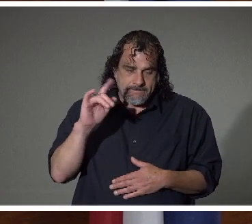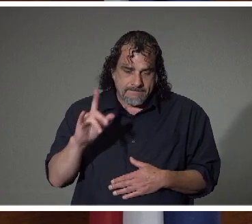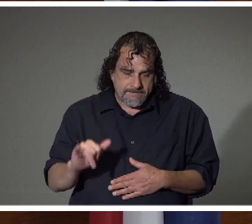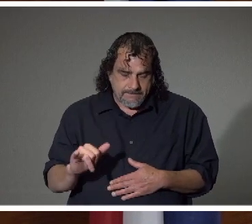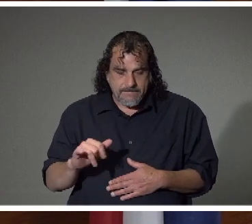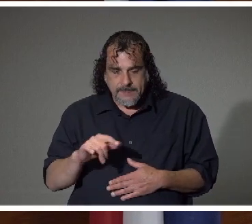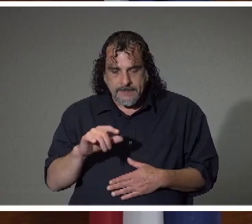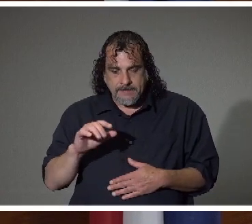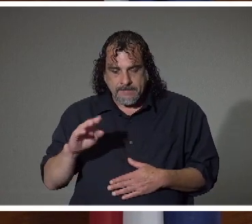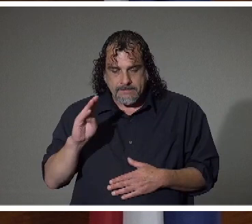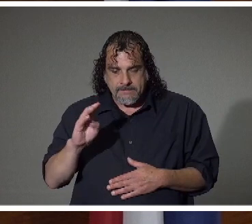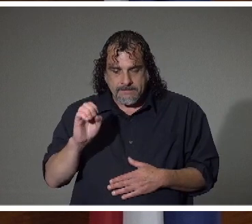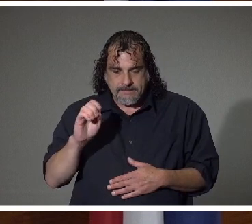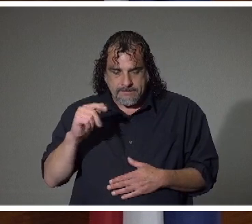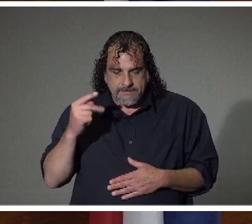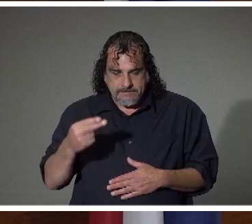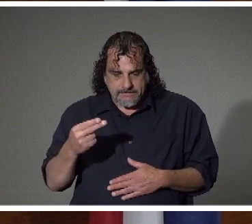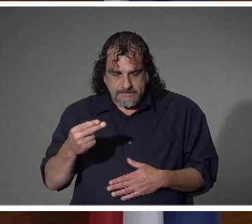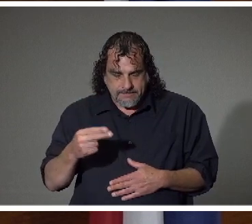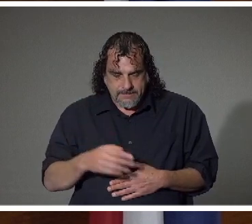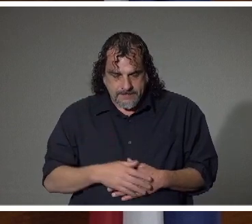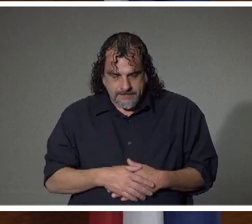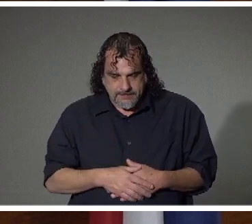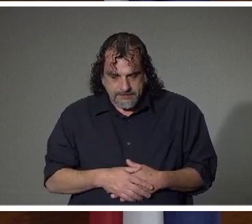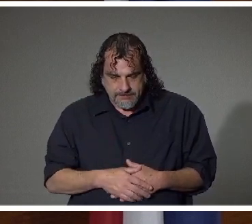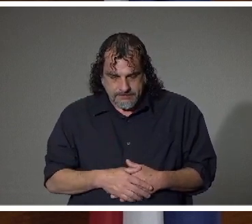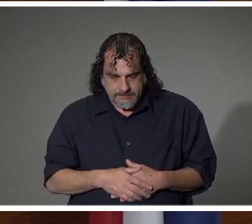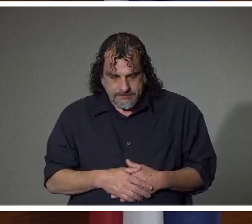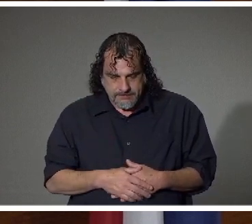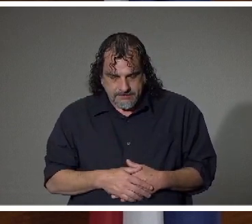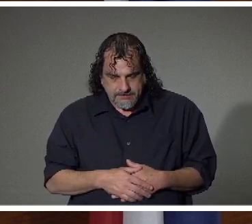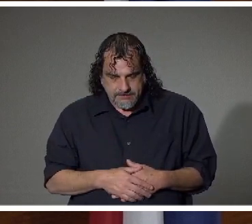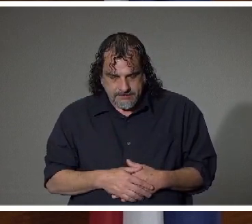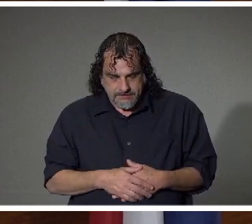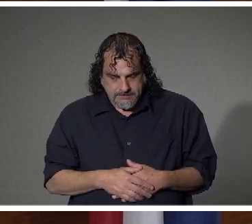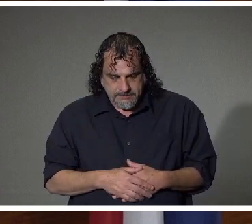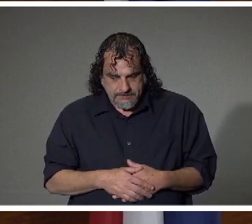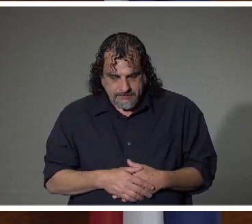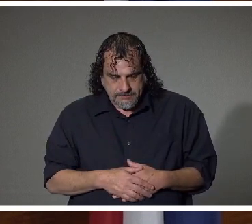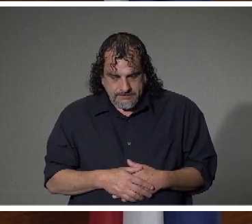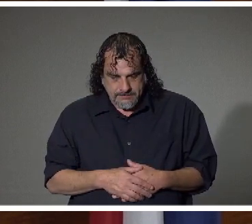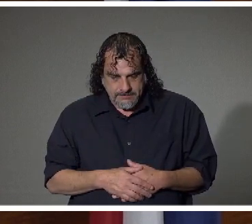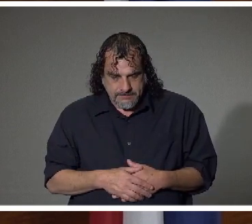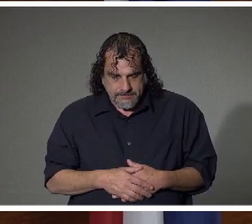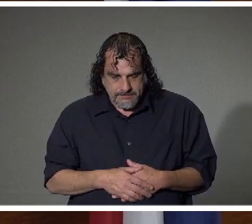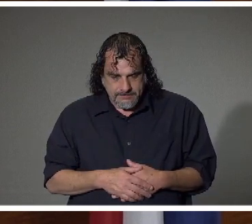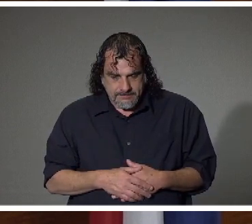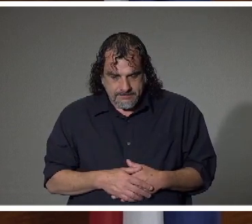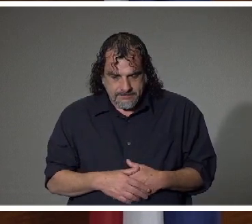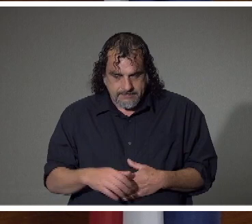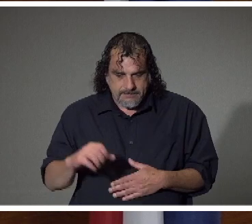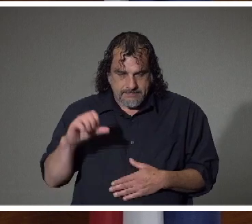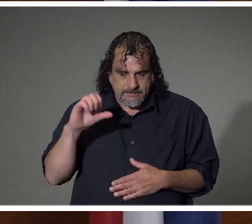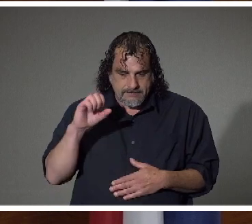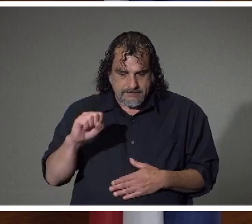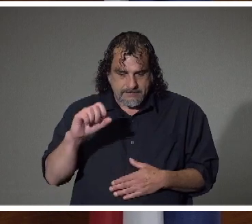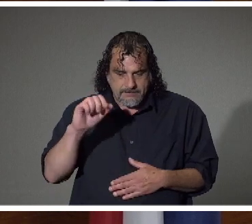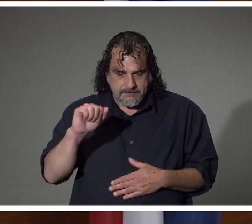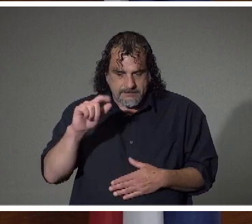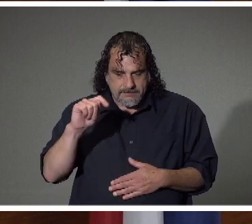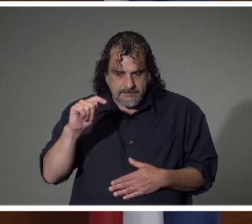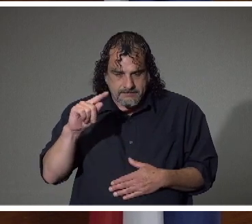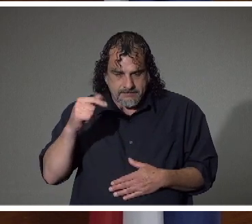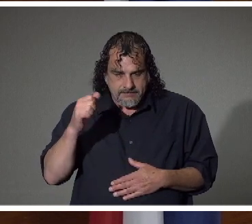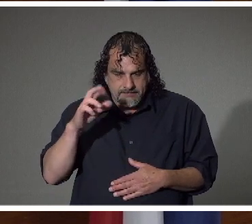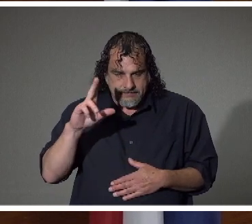happy birthday to Beth Newsom, who loves gardening. Happy birthday to Stagger Lee Sanford and